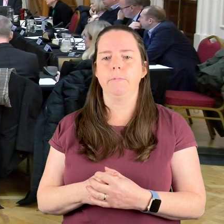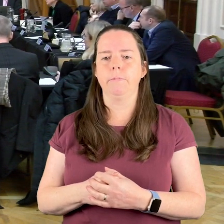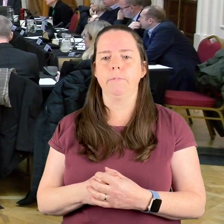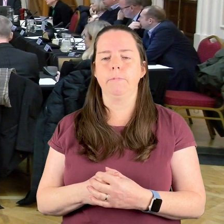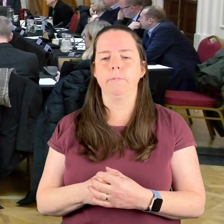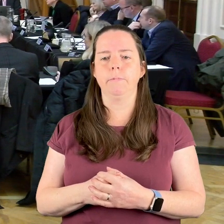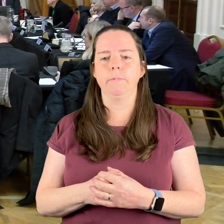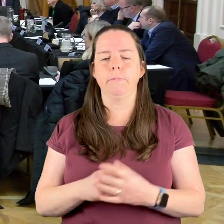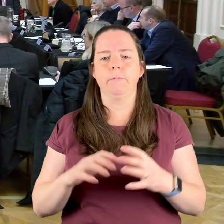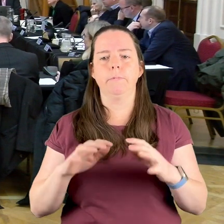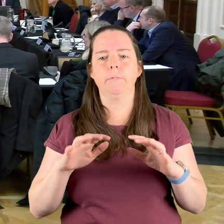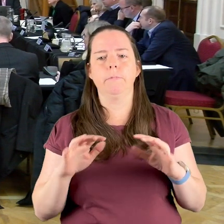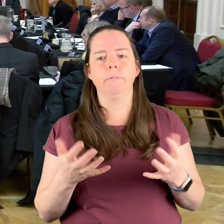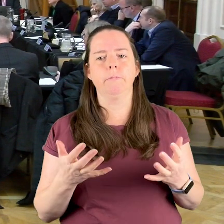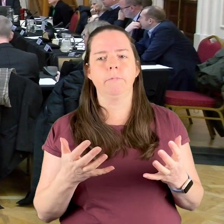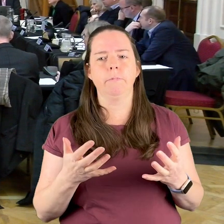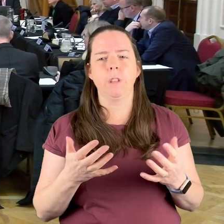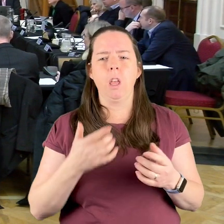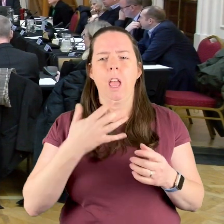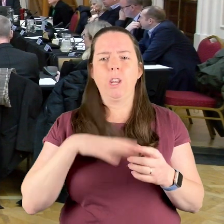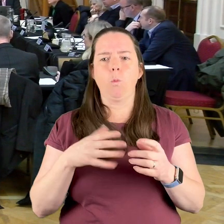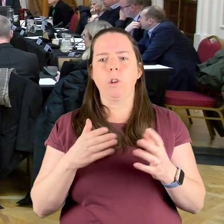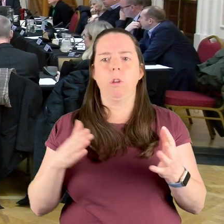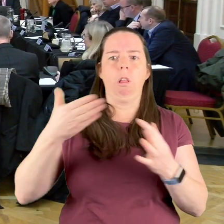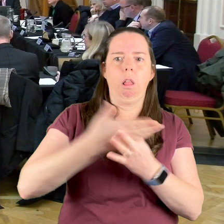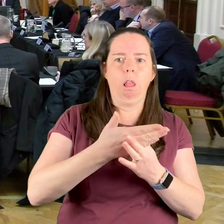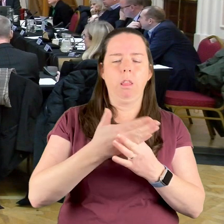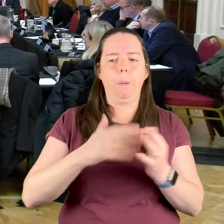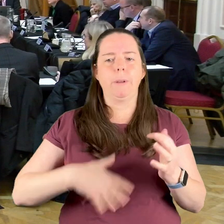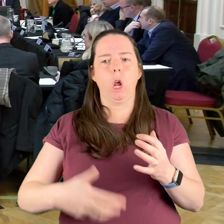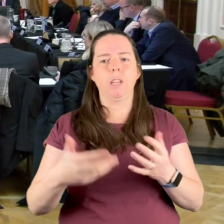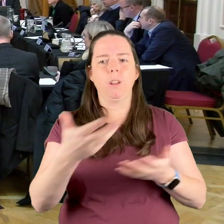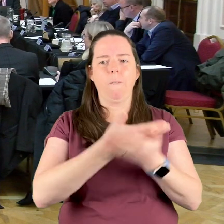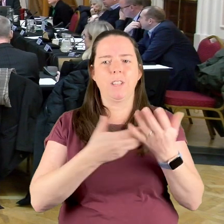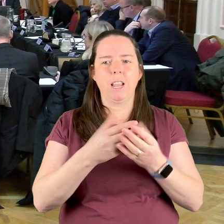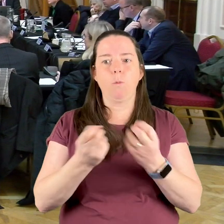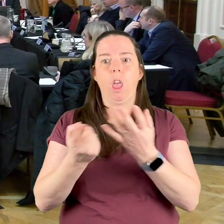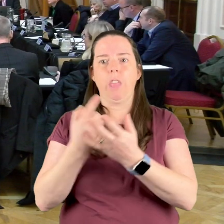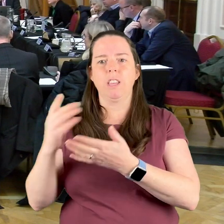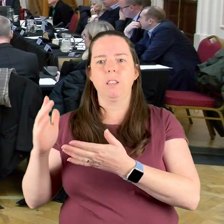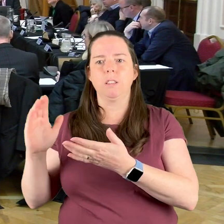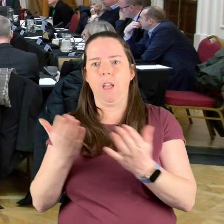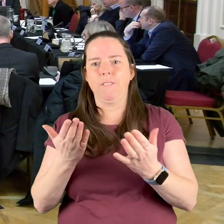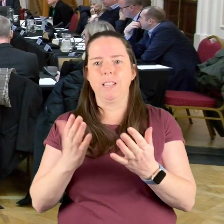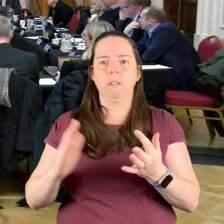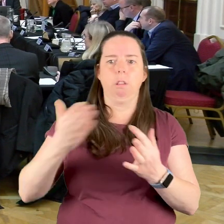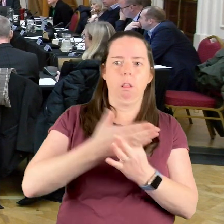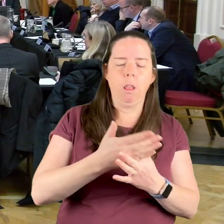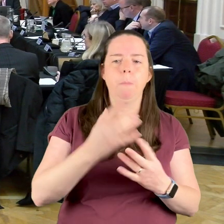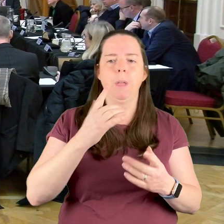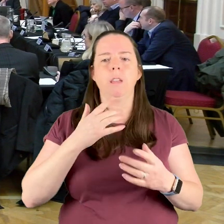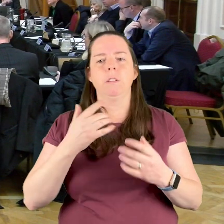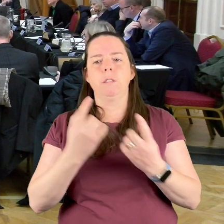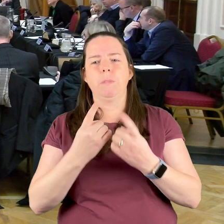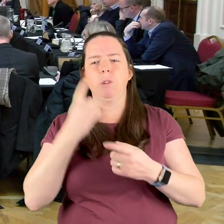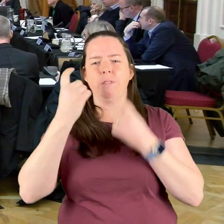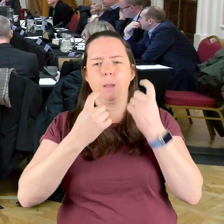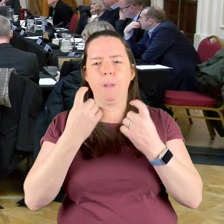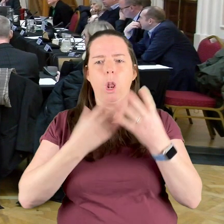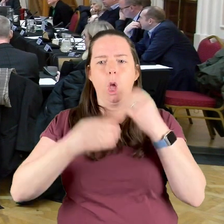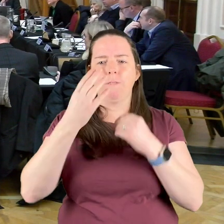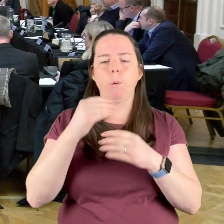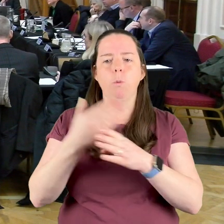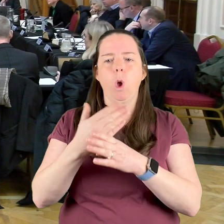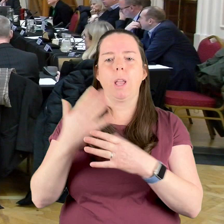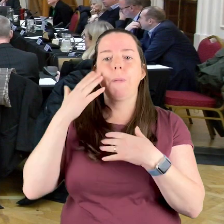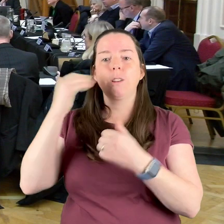been asked. So I don't want to hijack a maternity conversation with other services, but there might be something to think about and learn from the work in